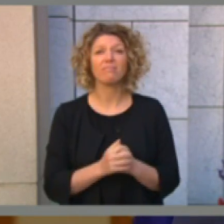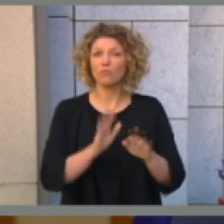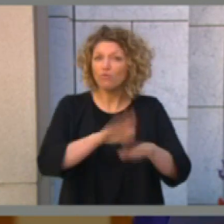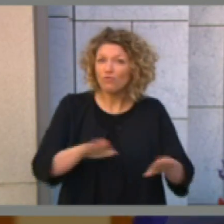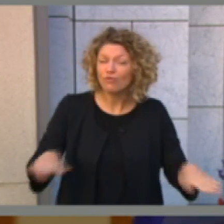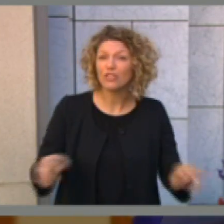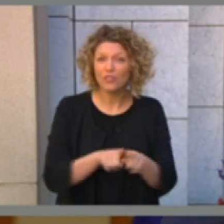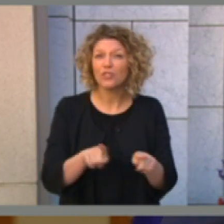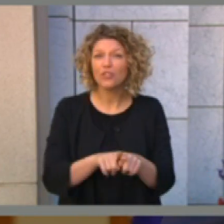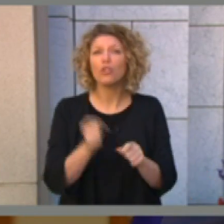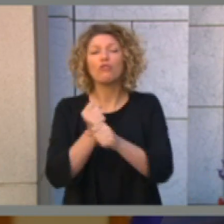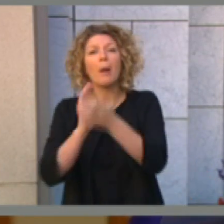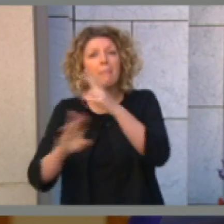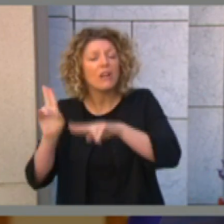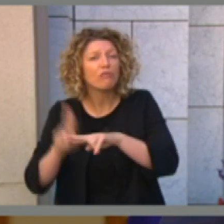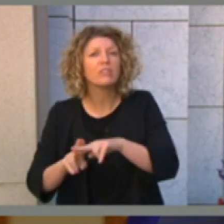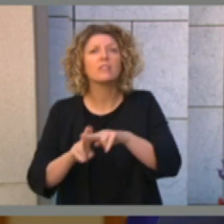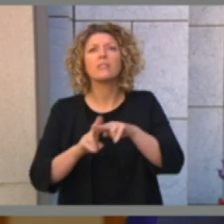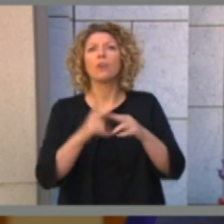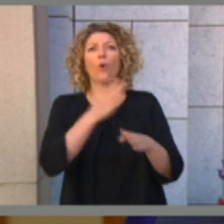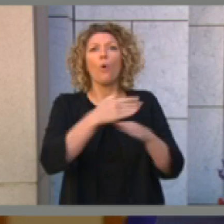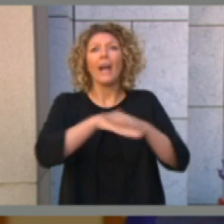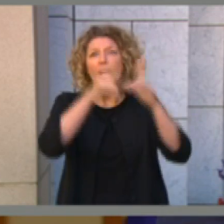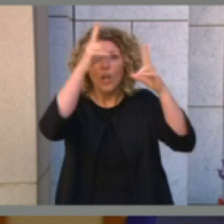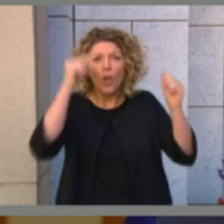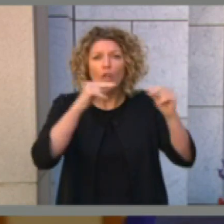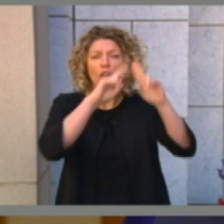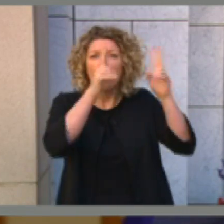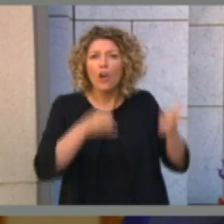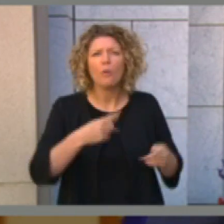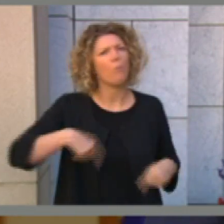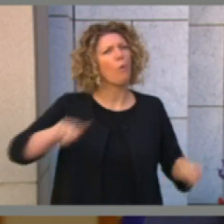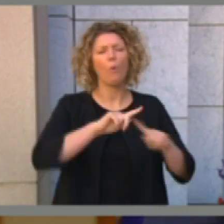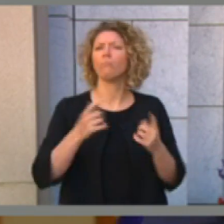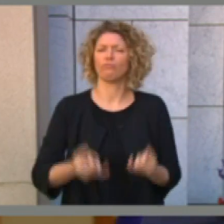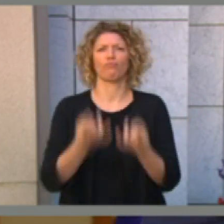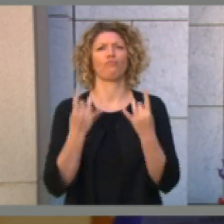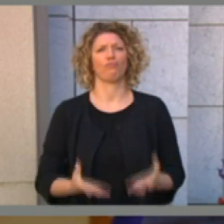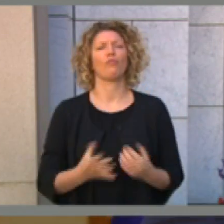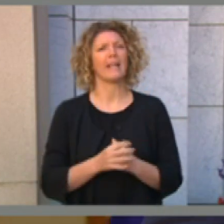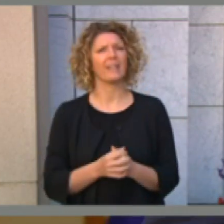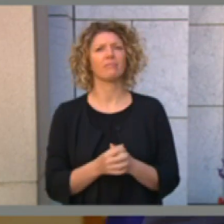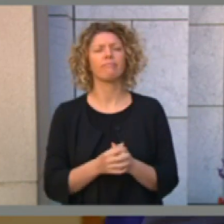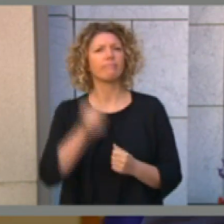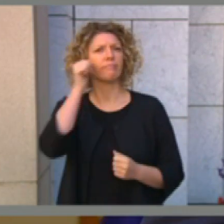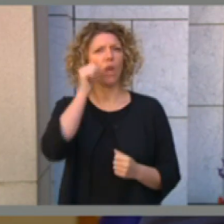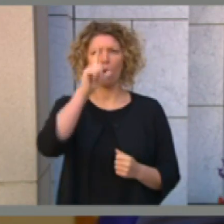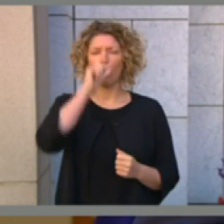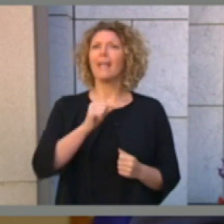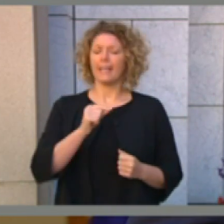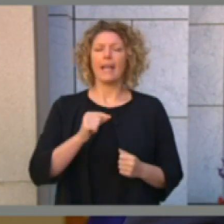kids, grandparents, aged care workers. We're all up to this. We're all able to deal with